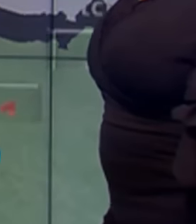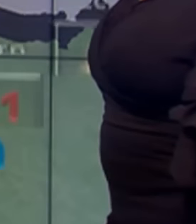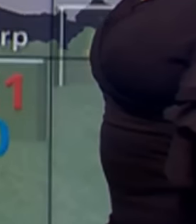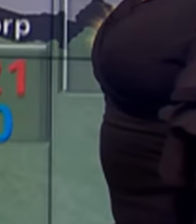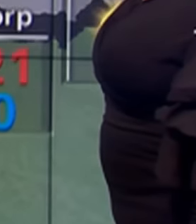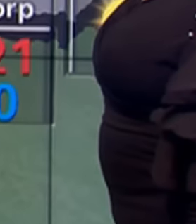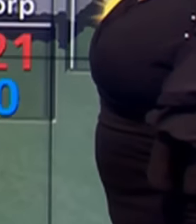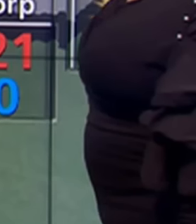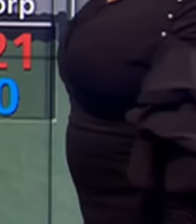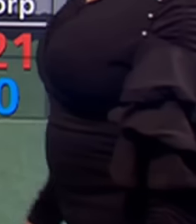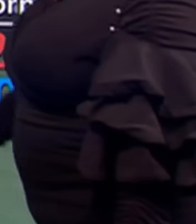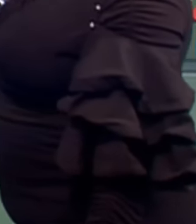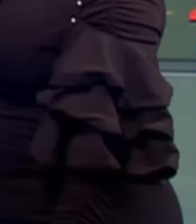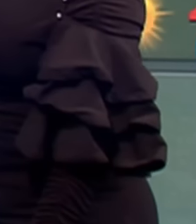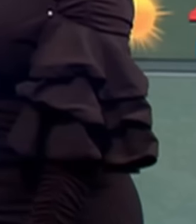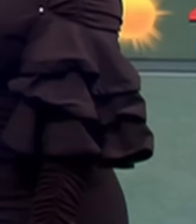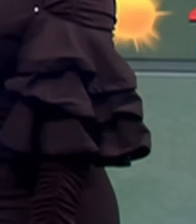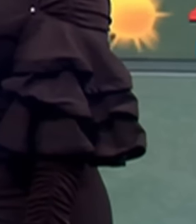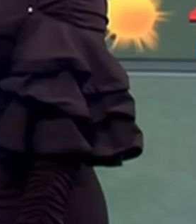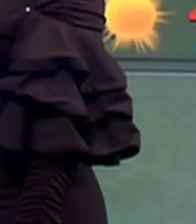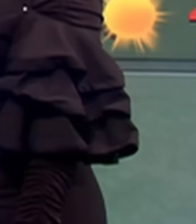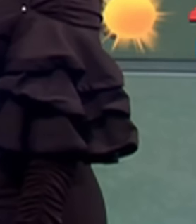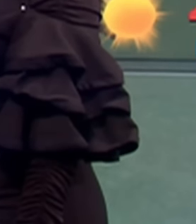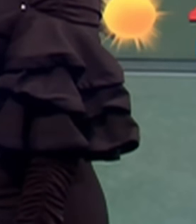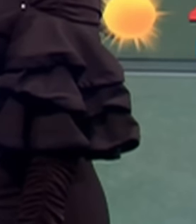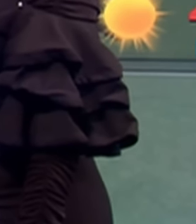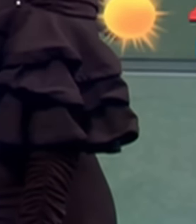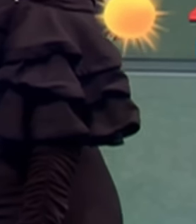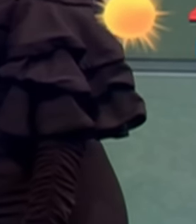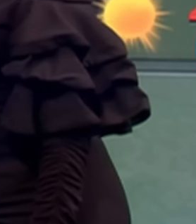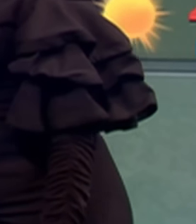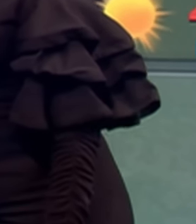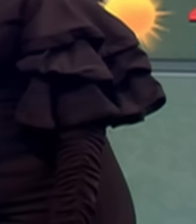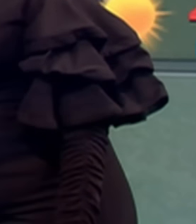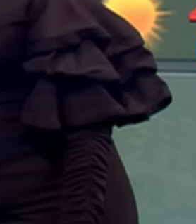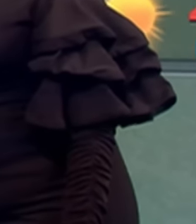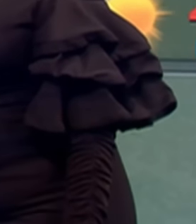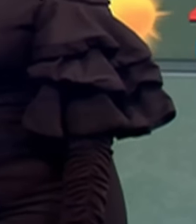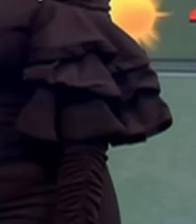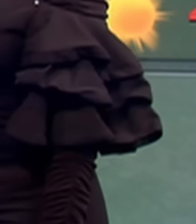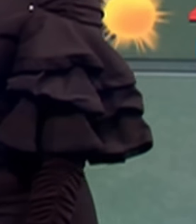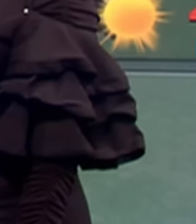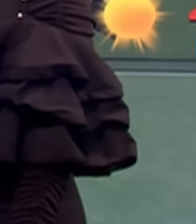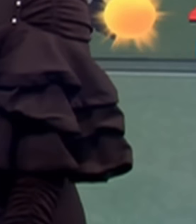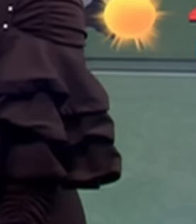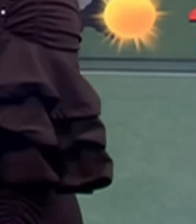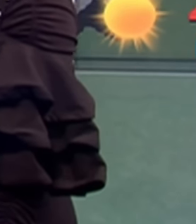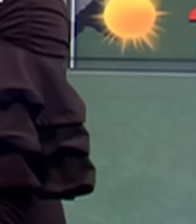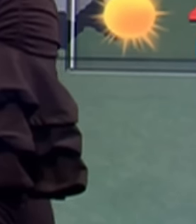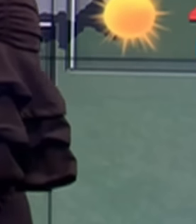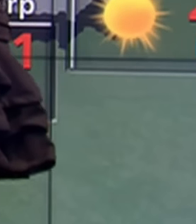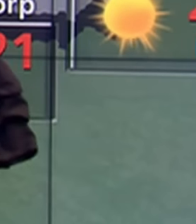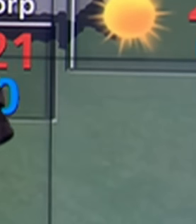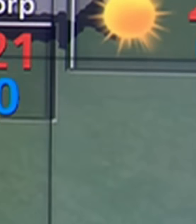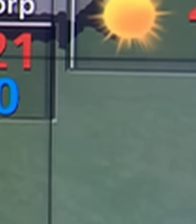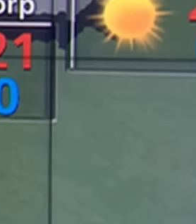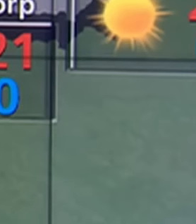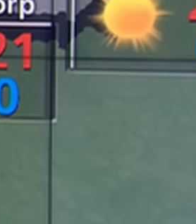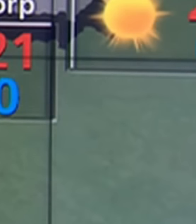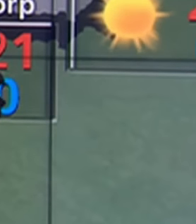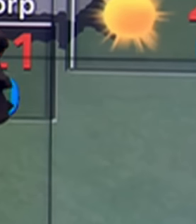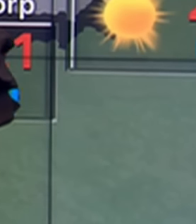le gona go tlabe go ntše go tonya re lebelela gona Mafike ka tše 21 re lebelela gona dikarolong tše dingwe gona go Bloemhof le gona go tlabe go ntše go tonya Tosca